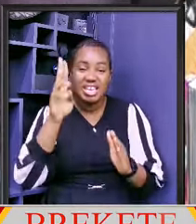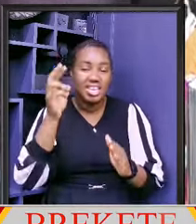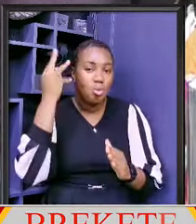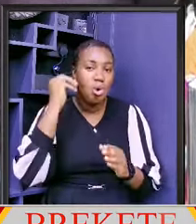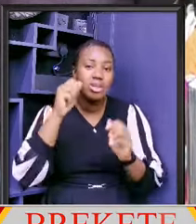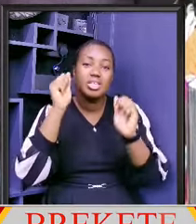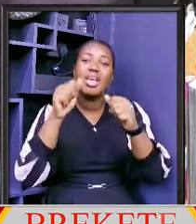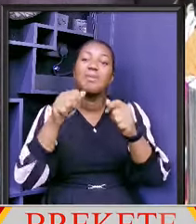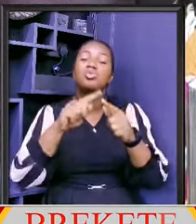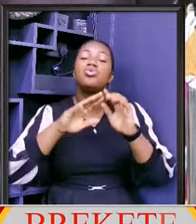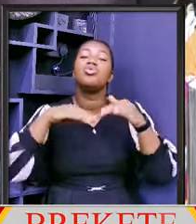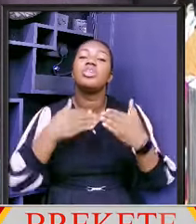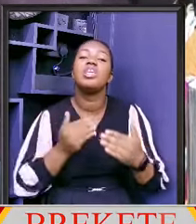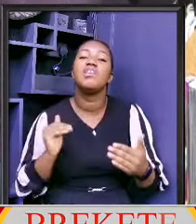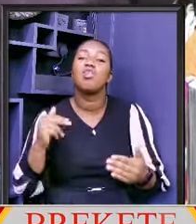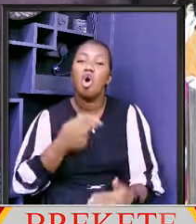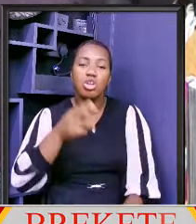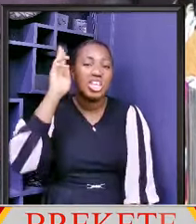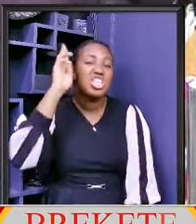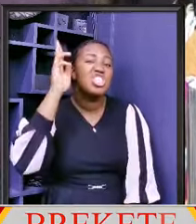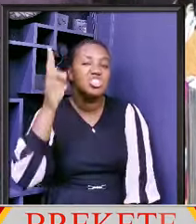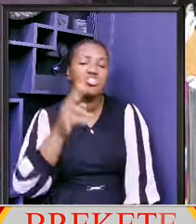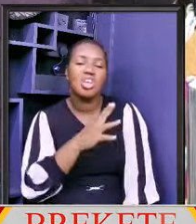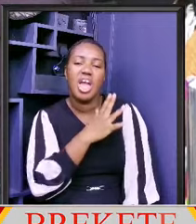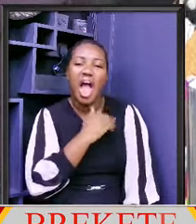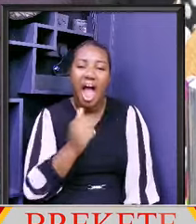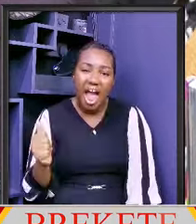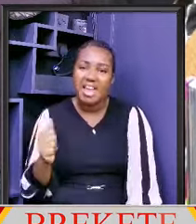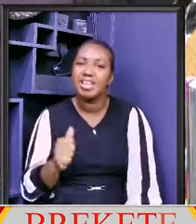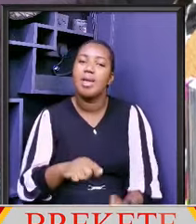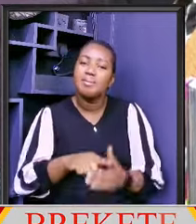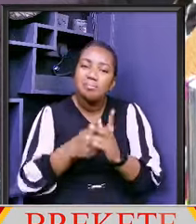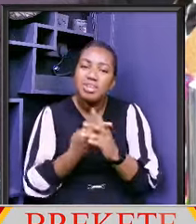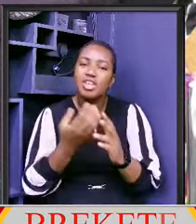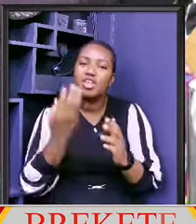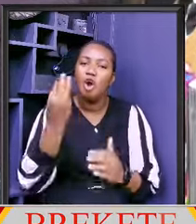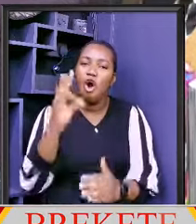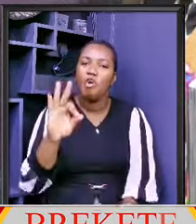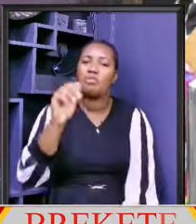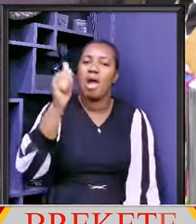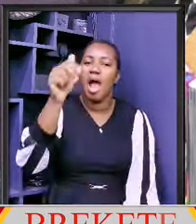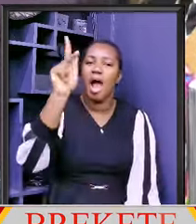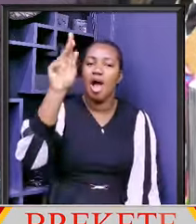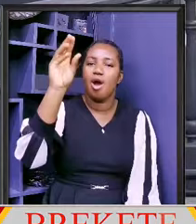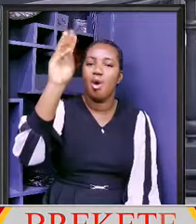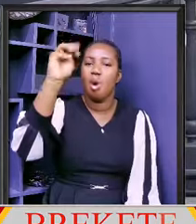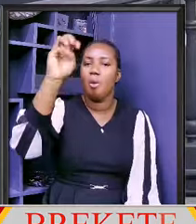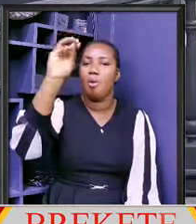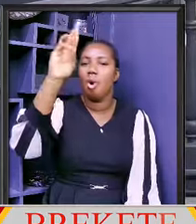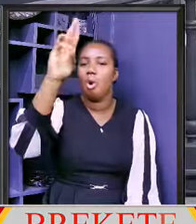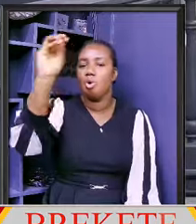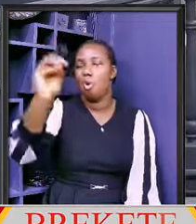able to give us the history, yes, the origin of Akomoron. We are not going to appreciate him now.